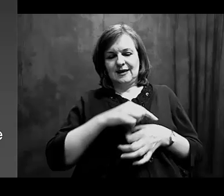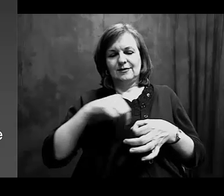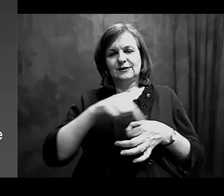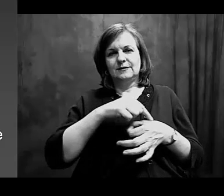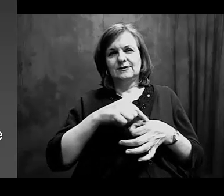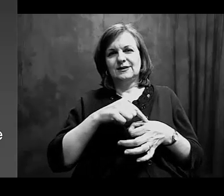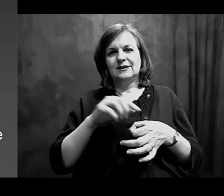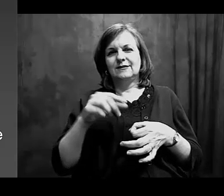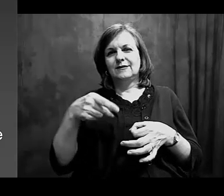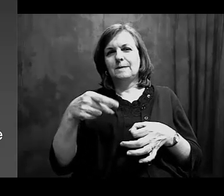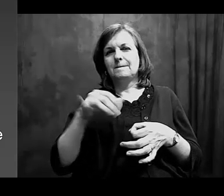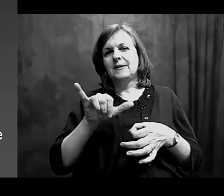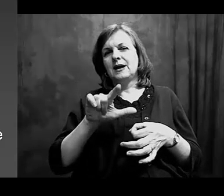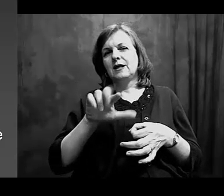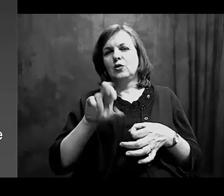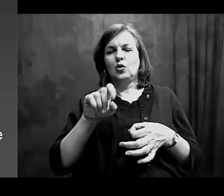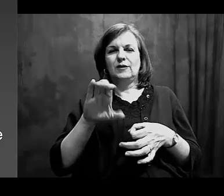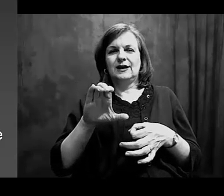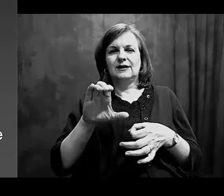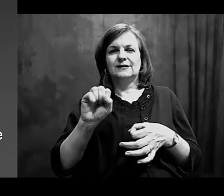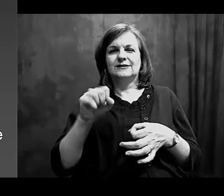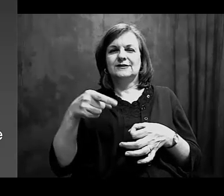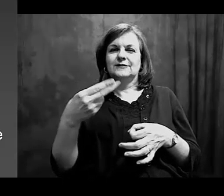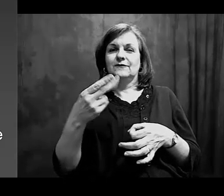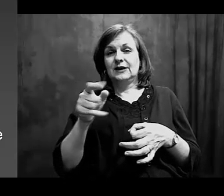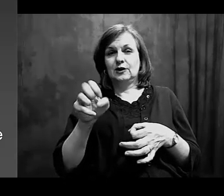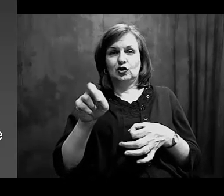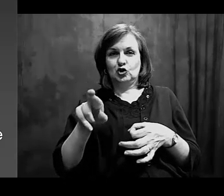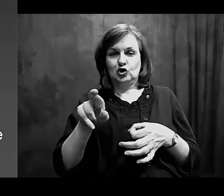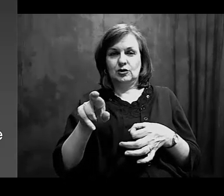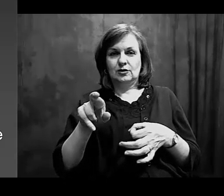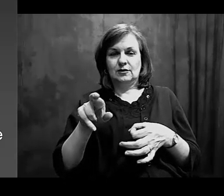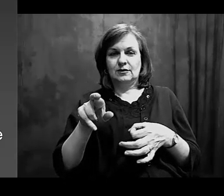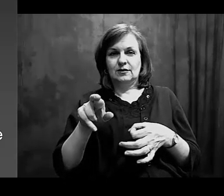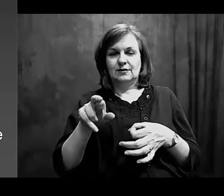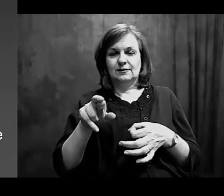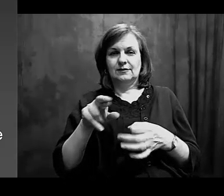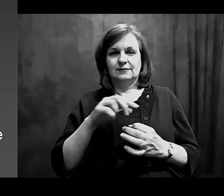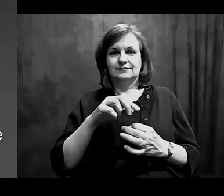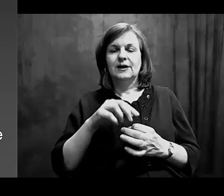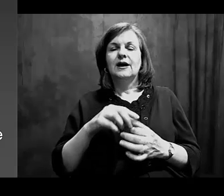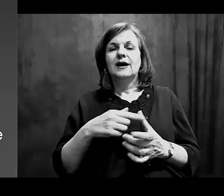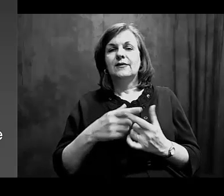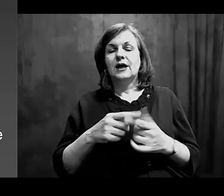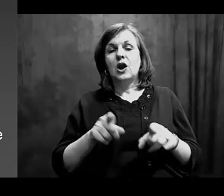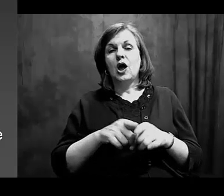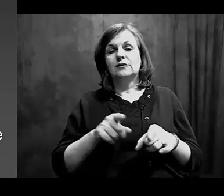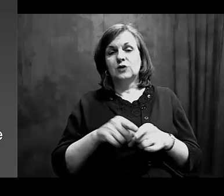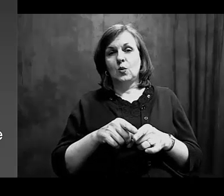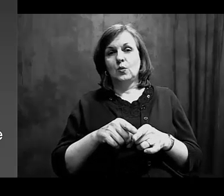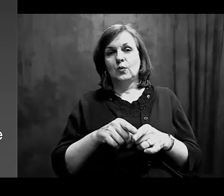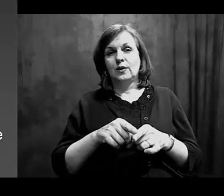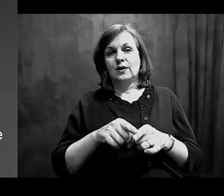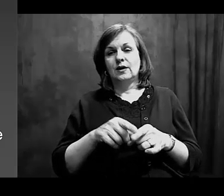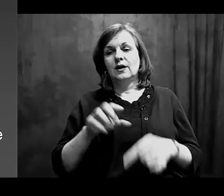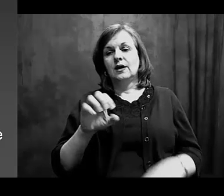So this is the one closest to the stomach. And it's going to connect through that pyloric sphincter that we saw.